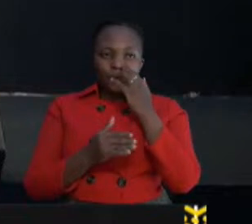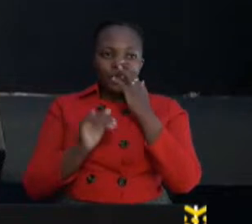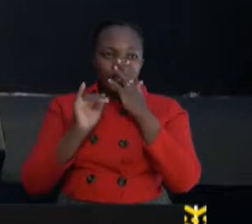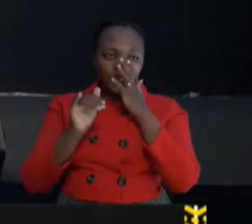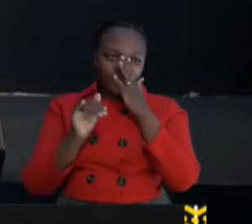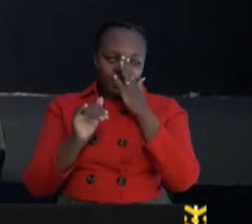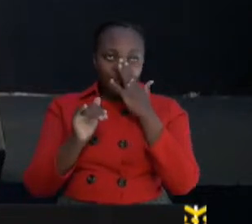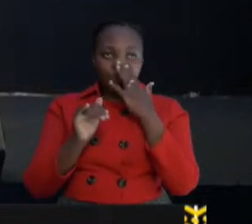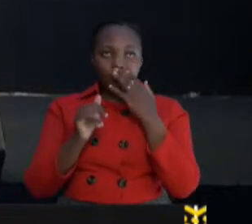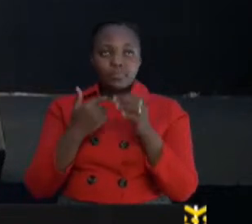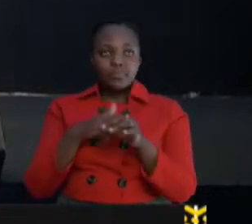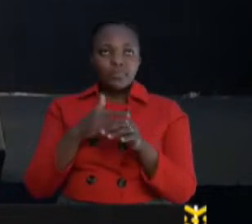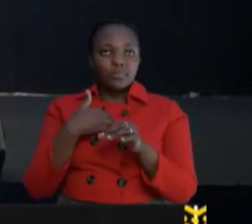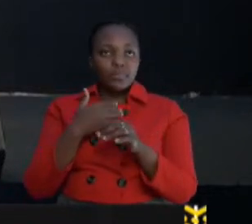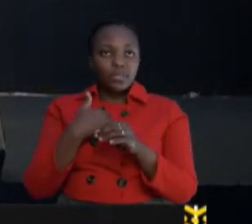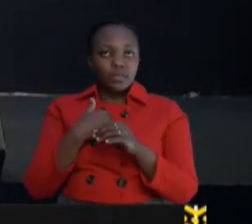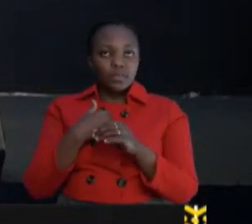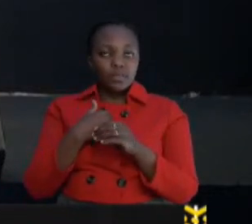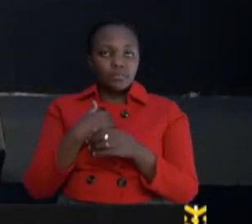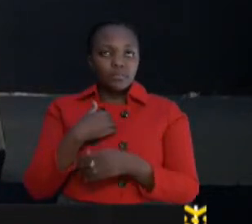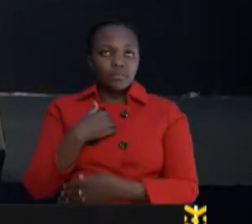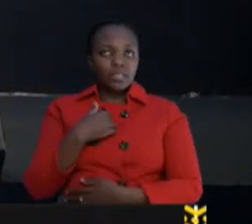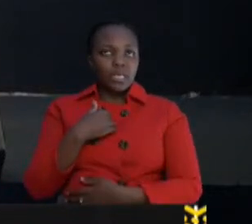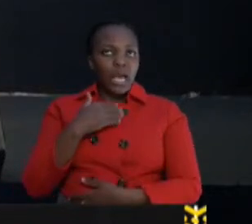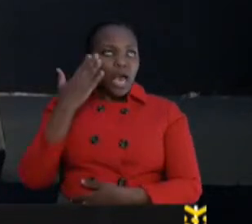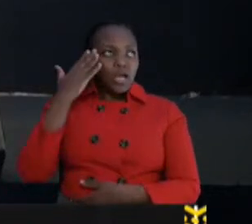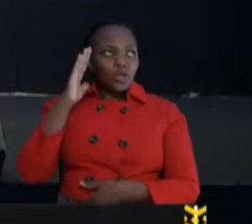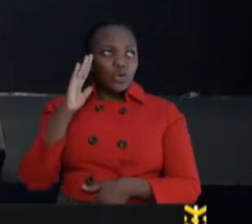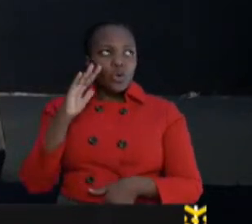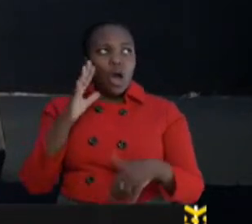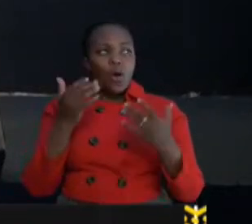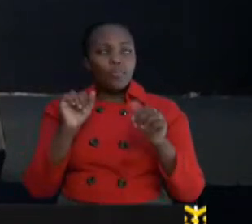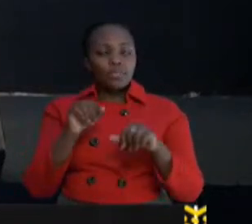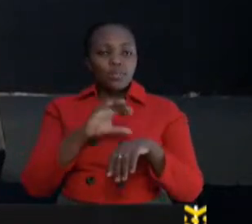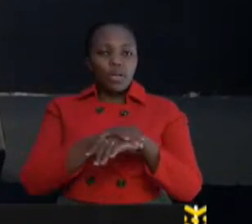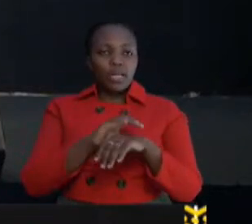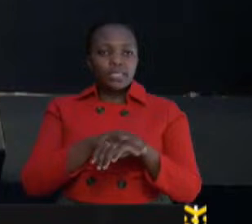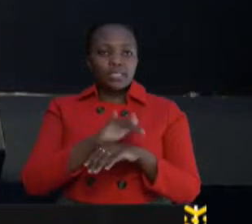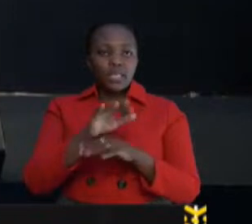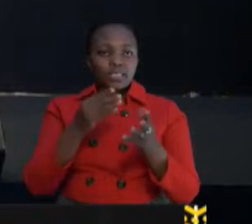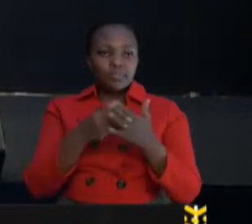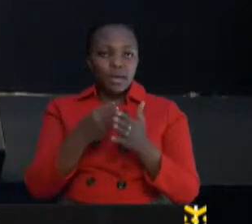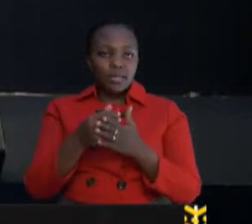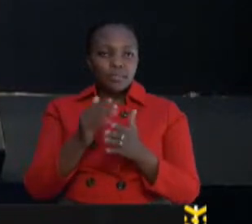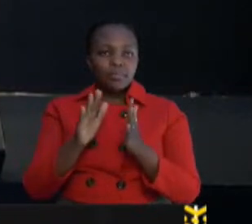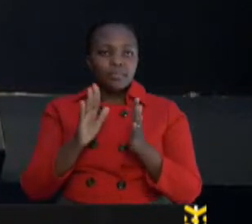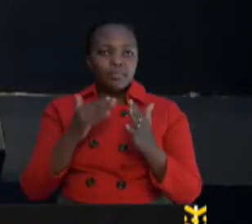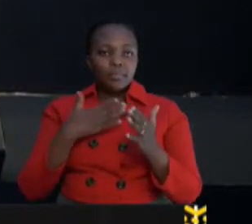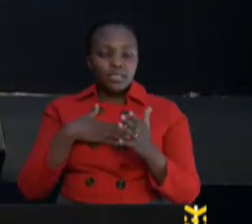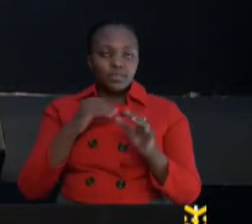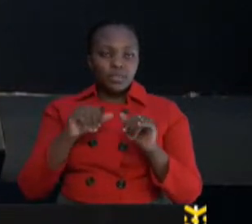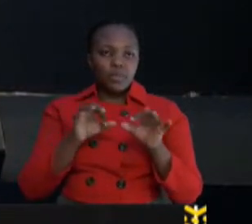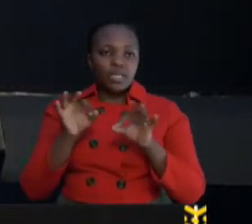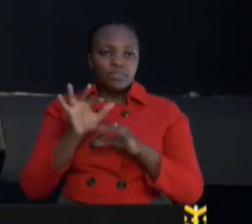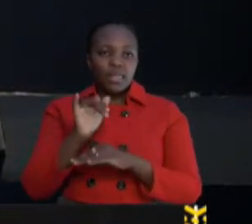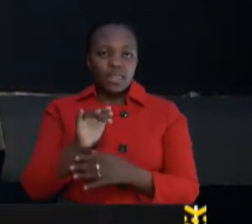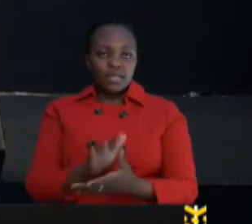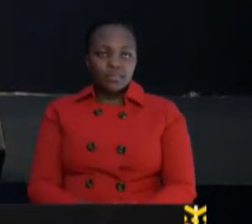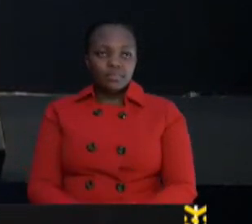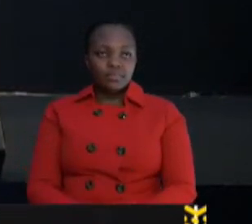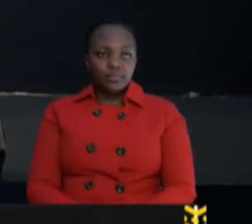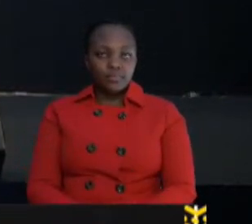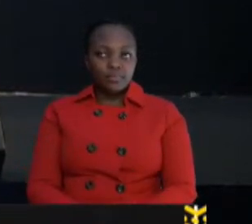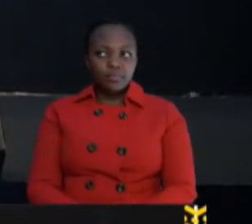have I attained to get this money now. Yes, could you maybe touch a bit of monetization?